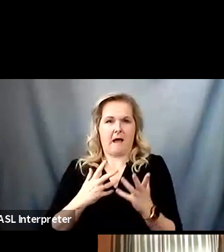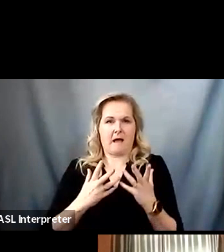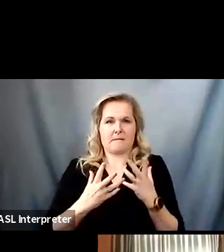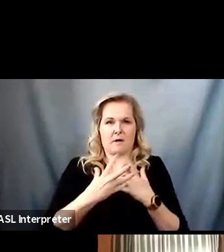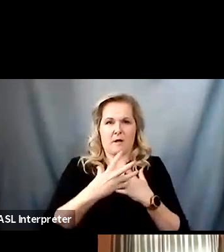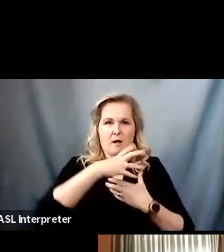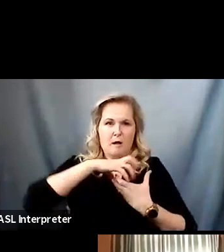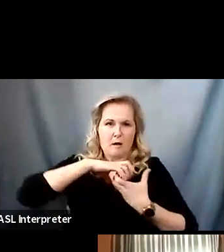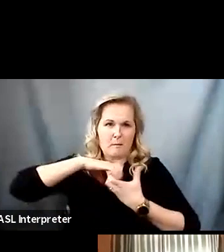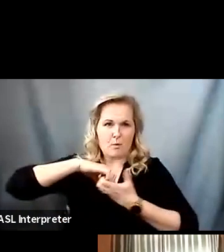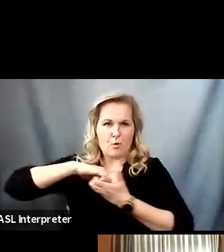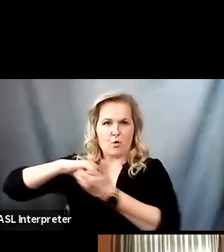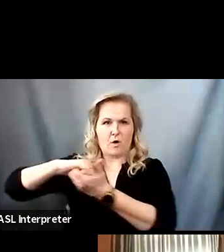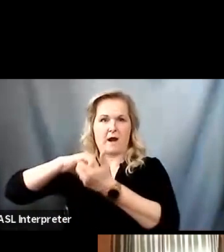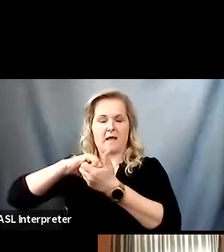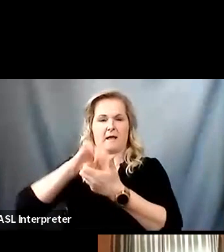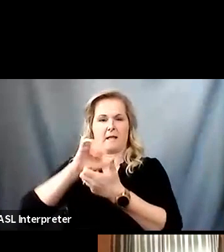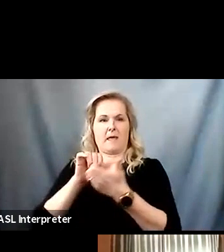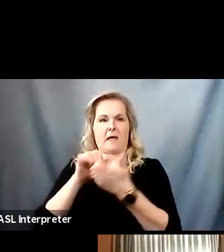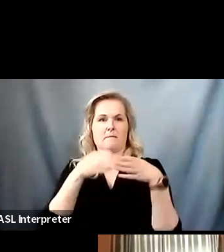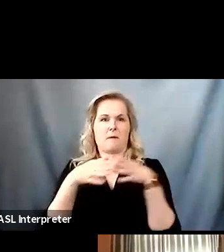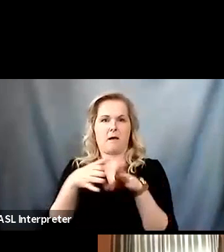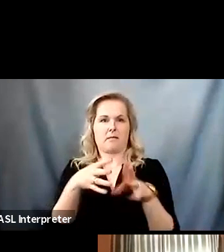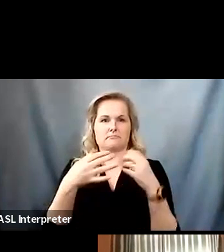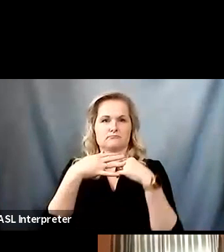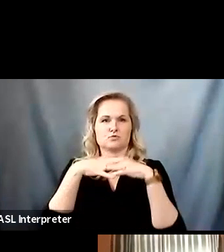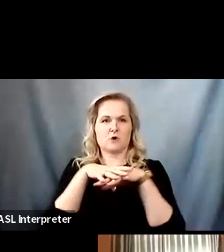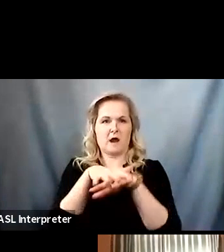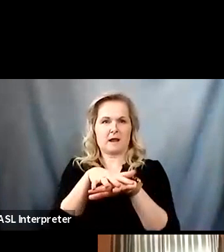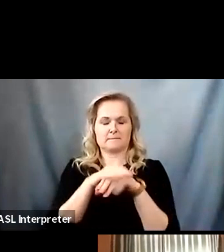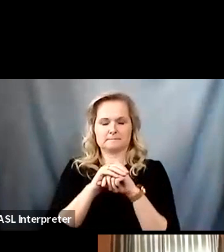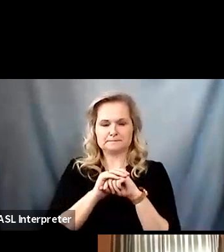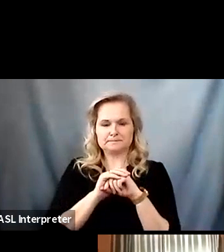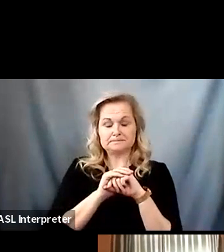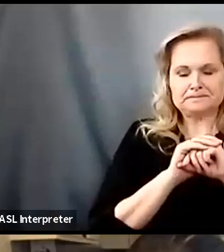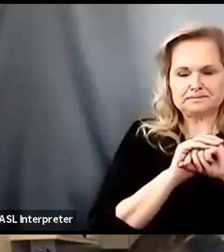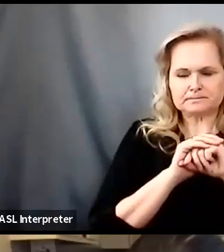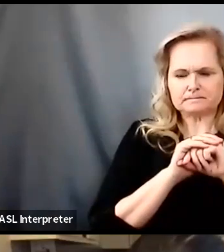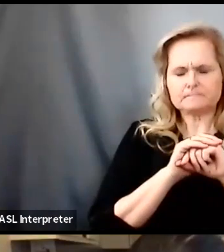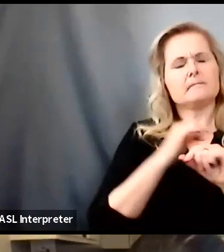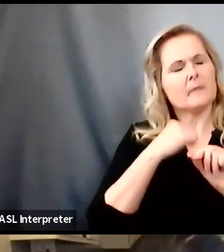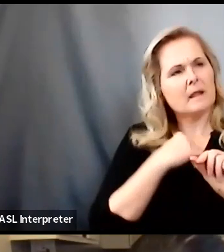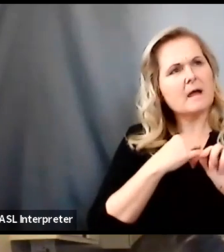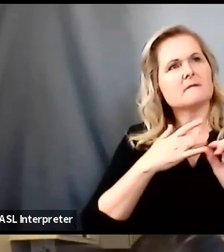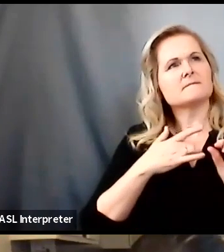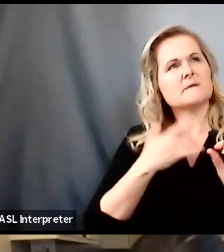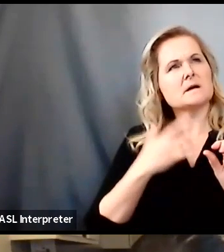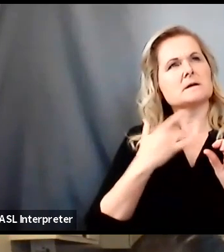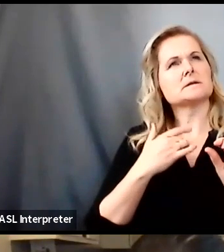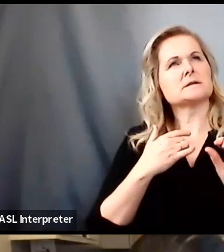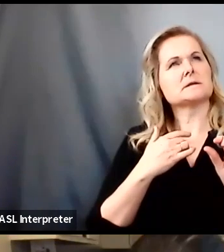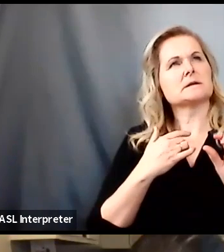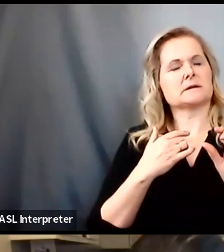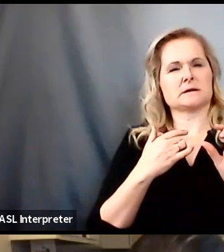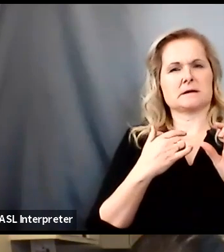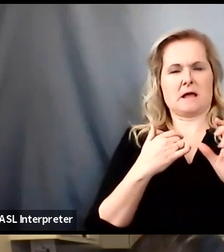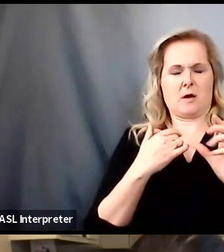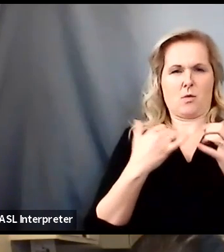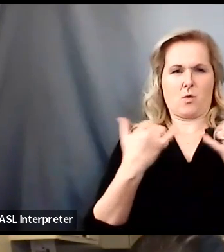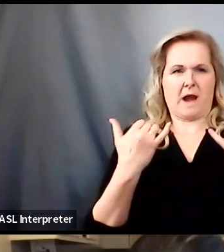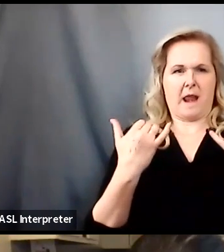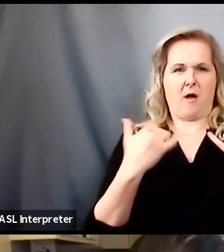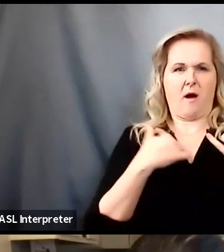those paths. And I think being so inside right